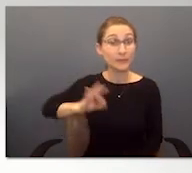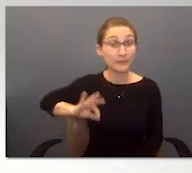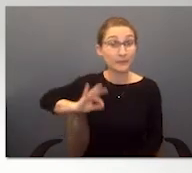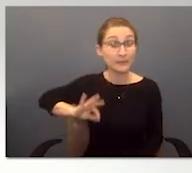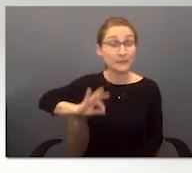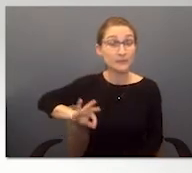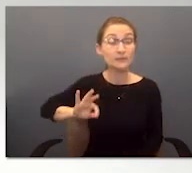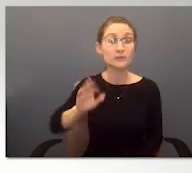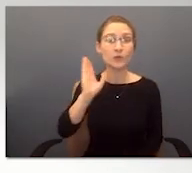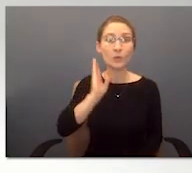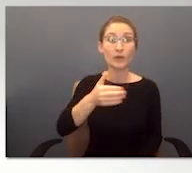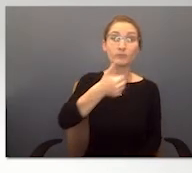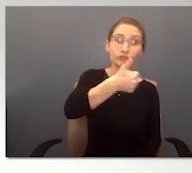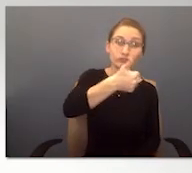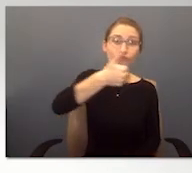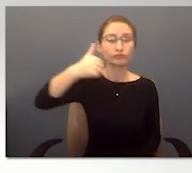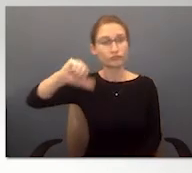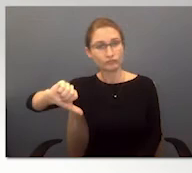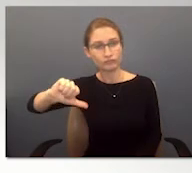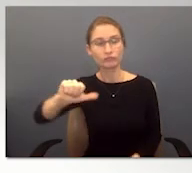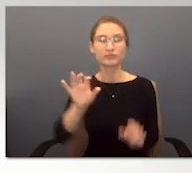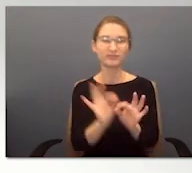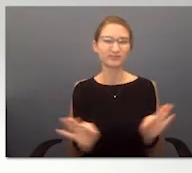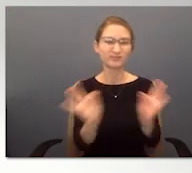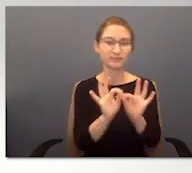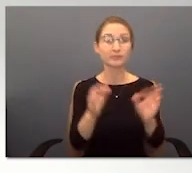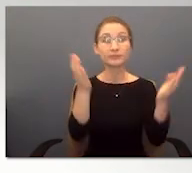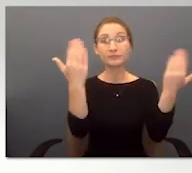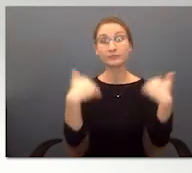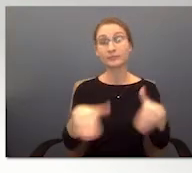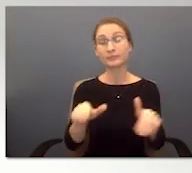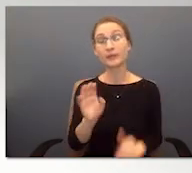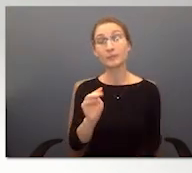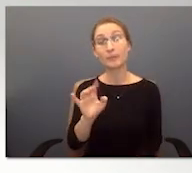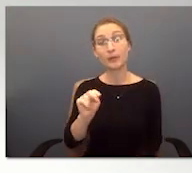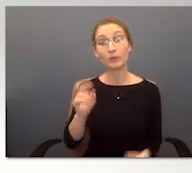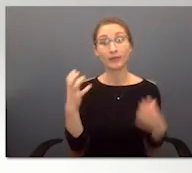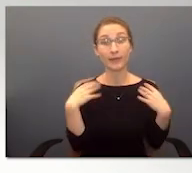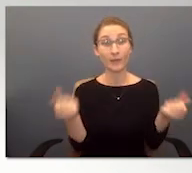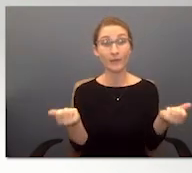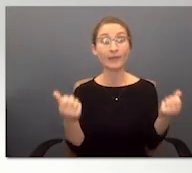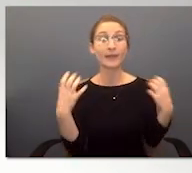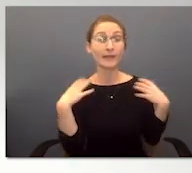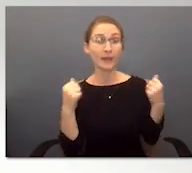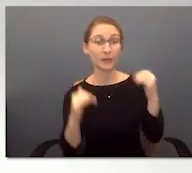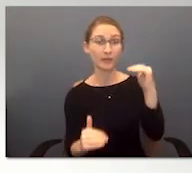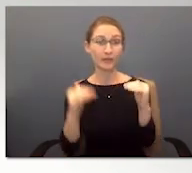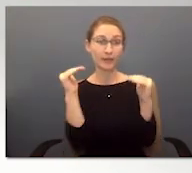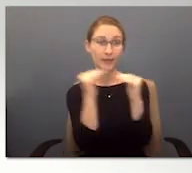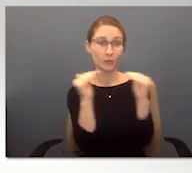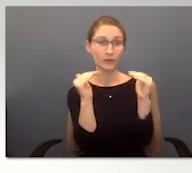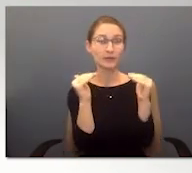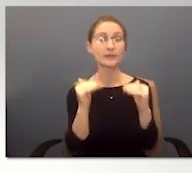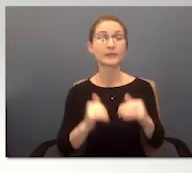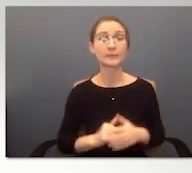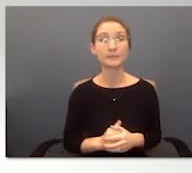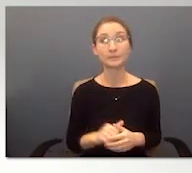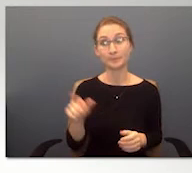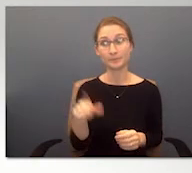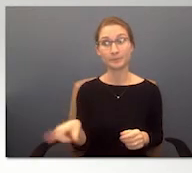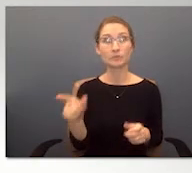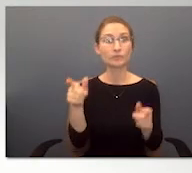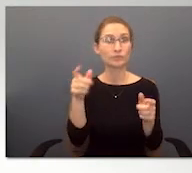benefits. Really important. The Office of Minority Health and Health Equity. This is the office that's responsible